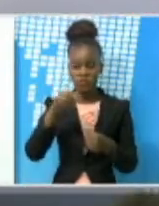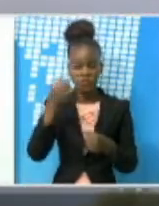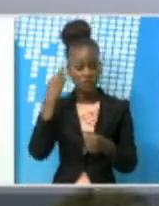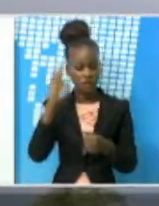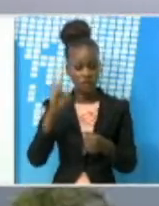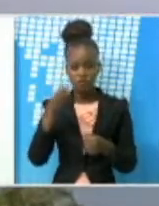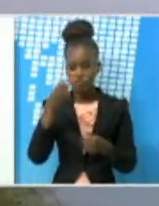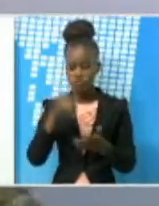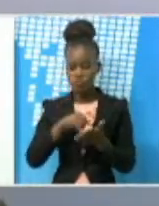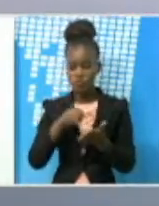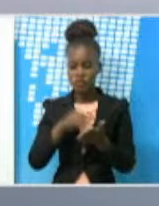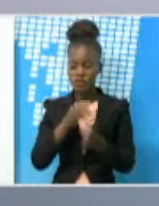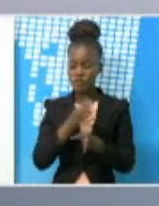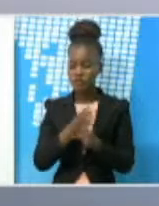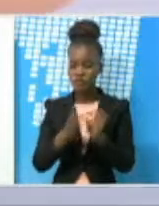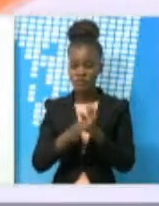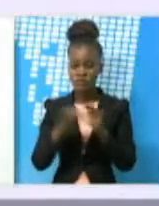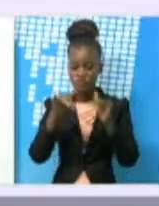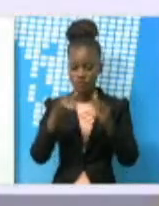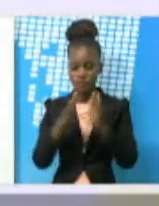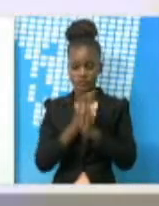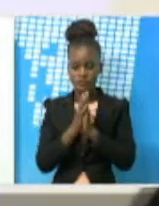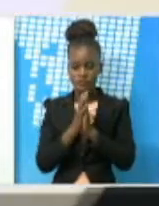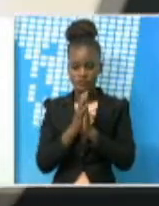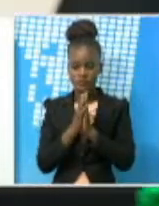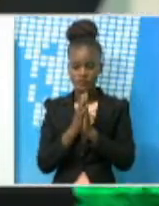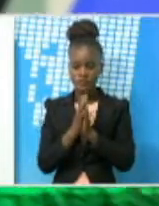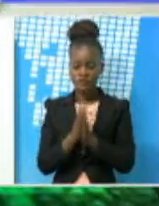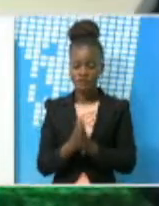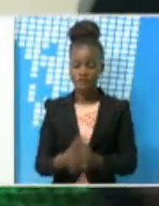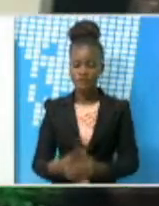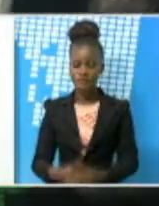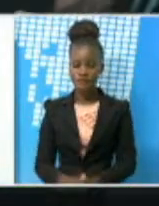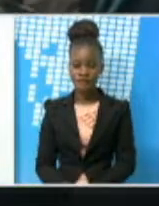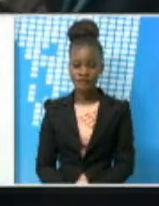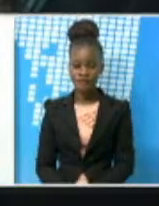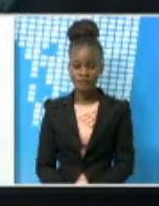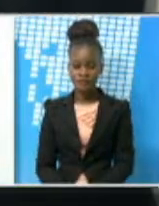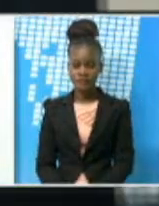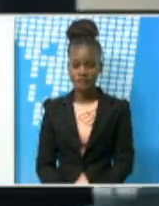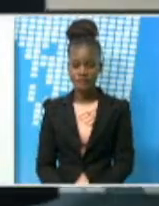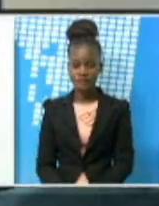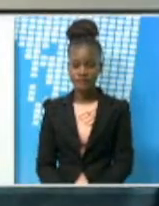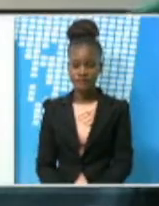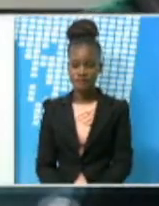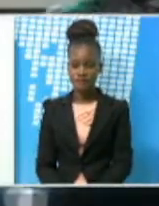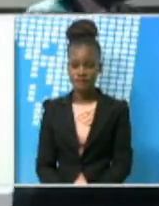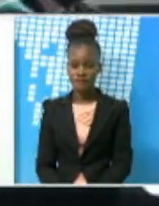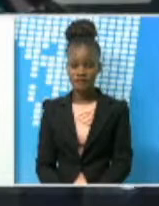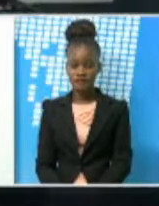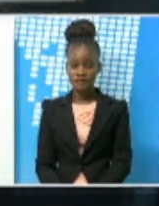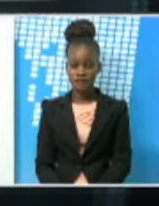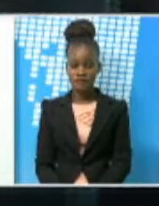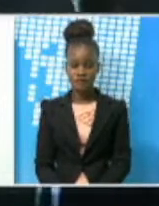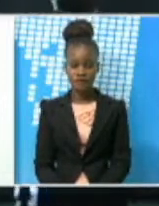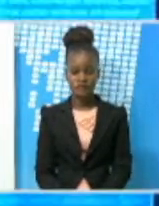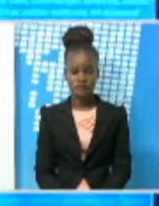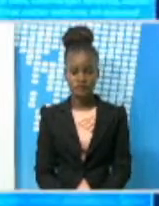its investment portfolio. Pedson Mumbere, Smart 24 TV, Business